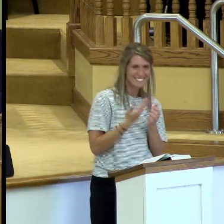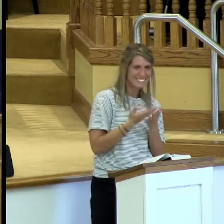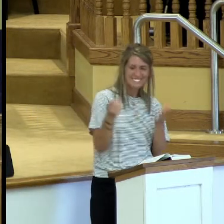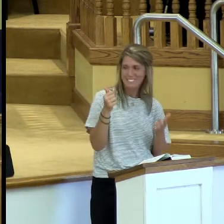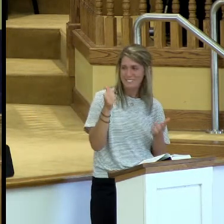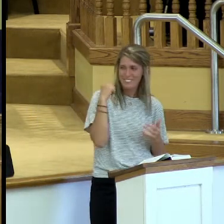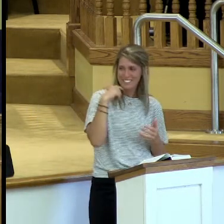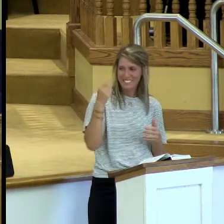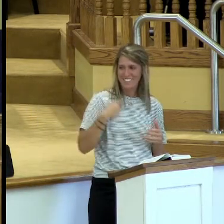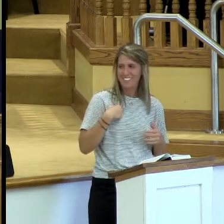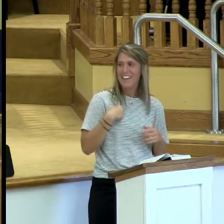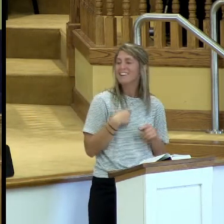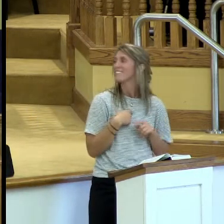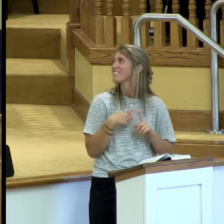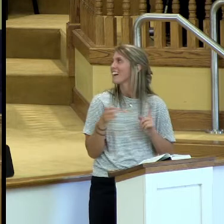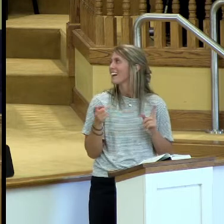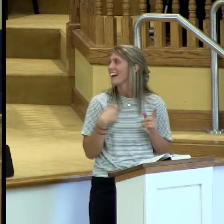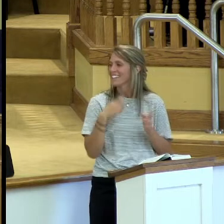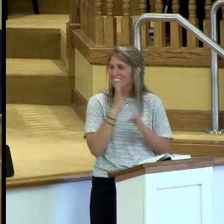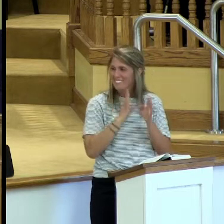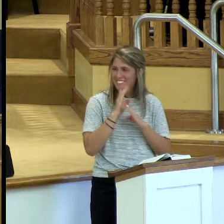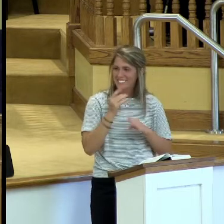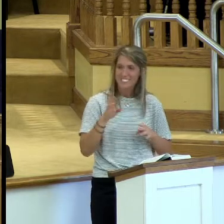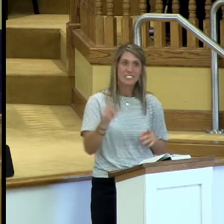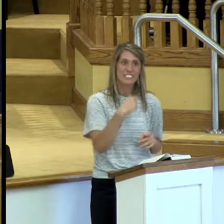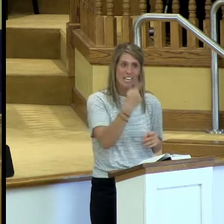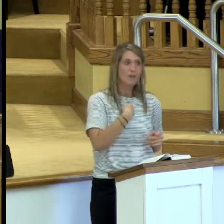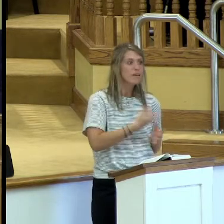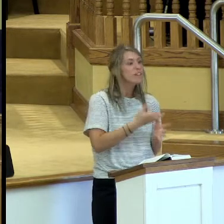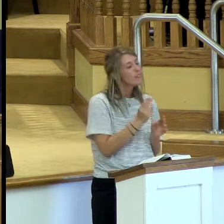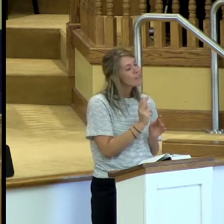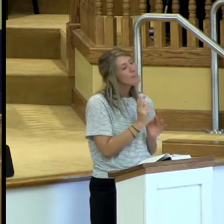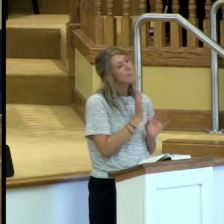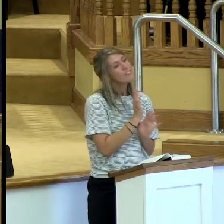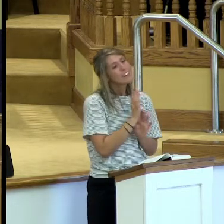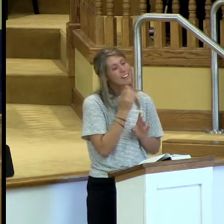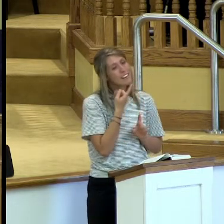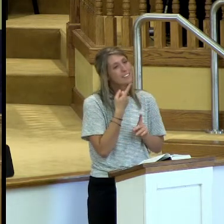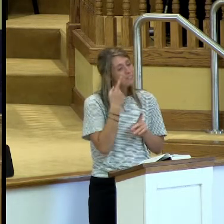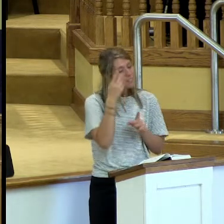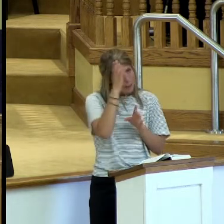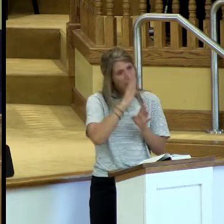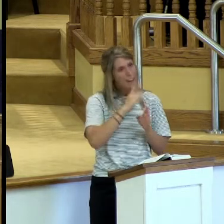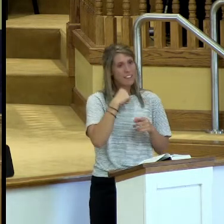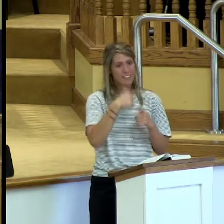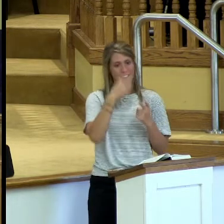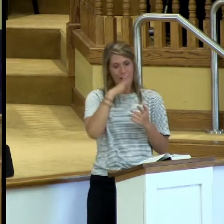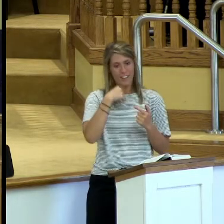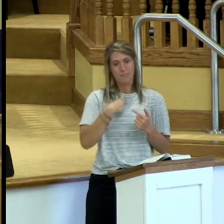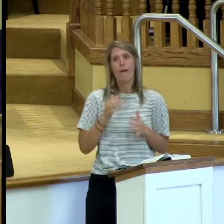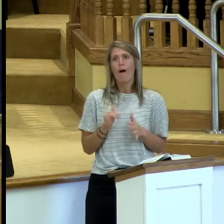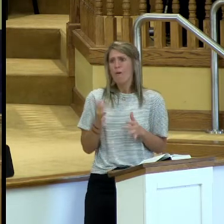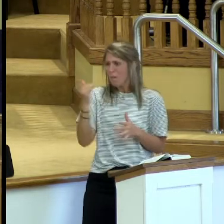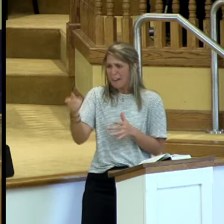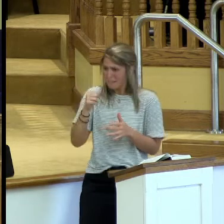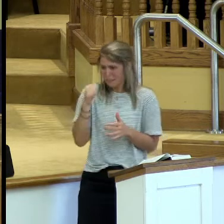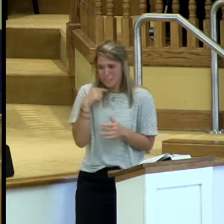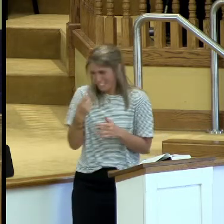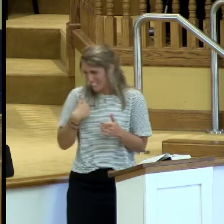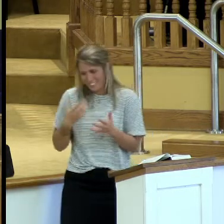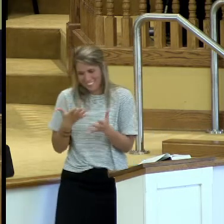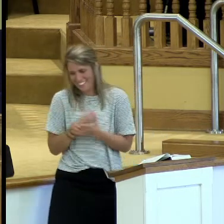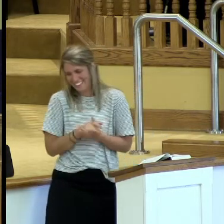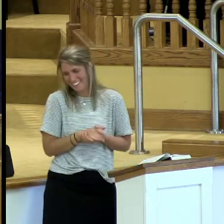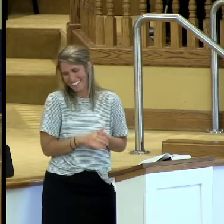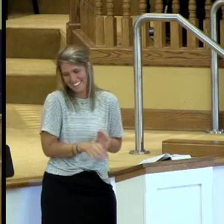me. Like, I get frustrated at her. I was like, just tell me. And she's like, but then it's from me and not from God. And then God tells me, and I'm like, why wouldn't you tell me? I